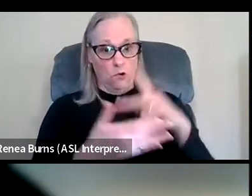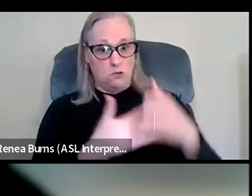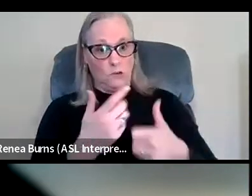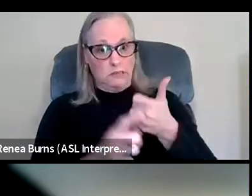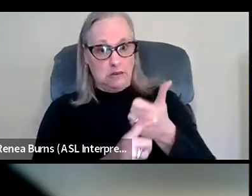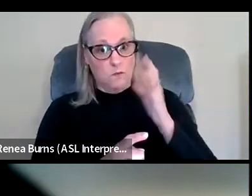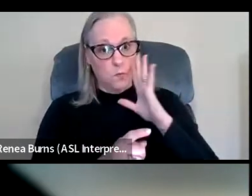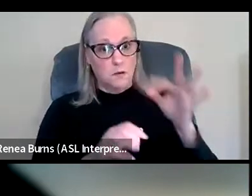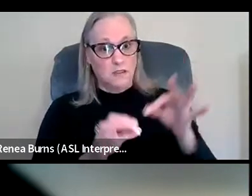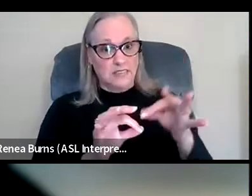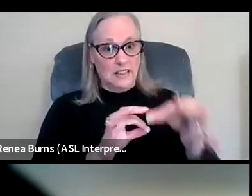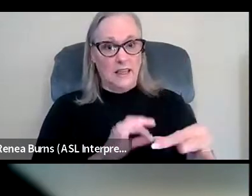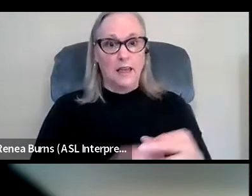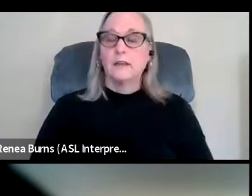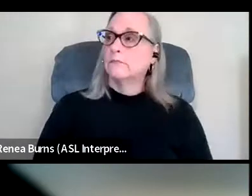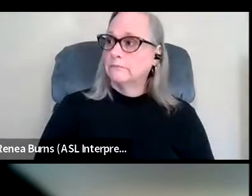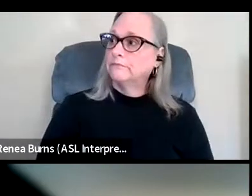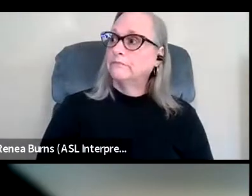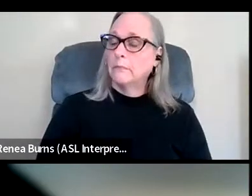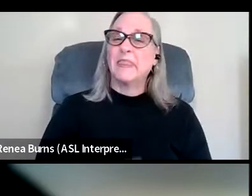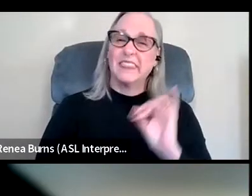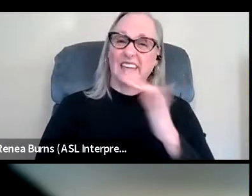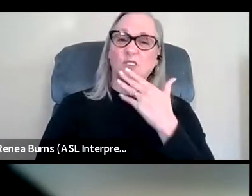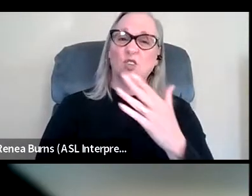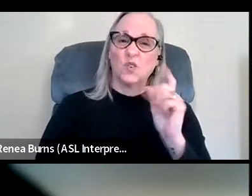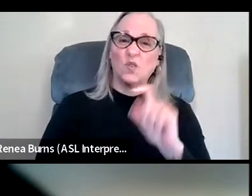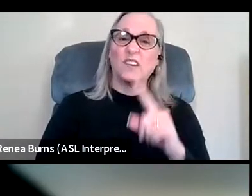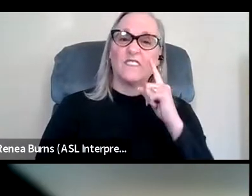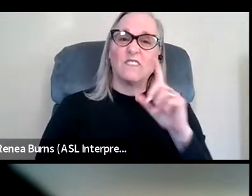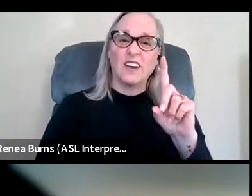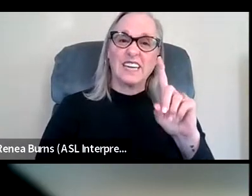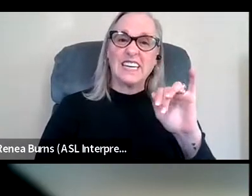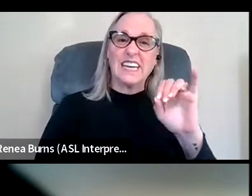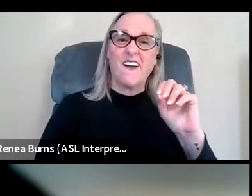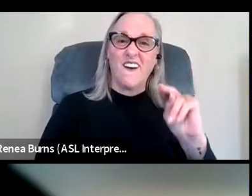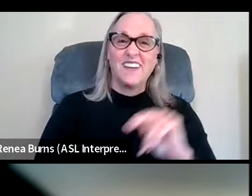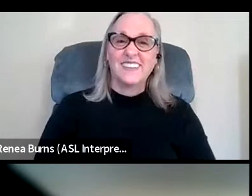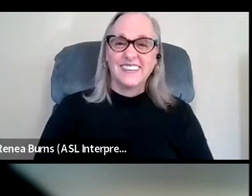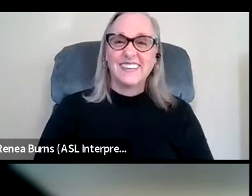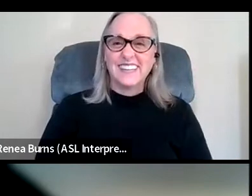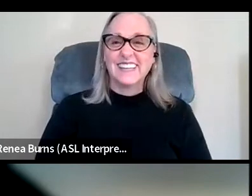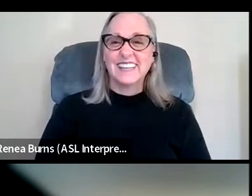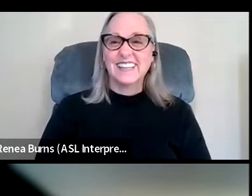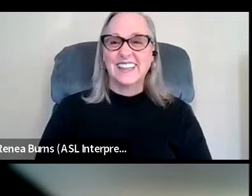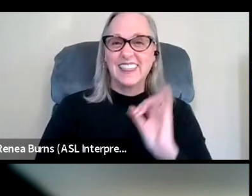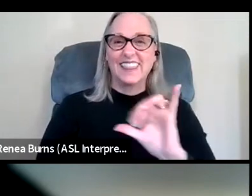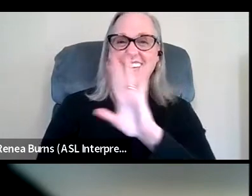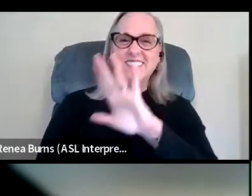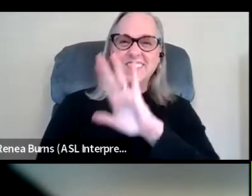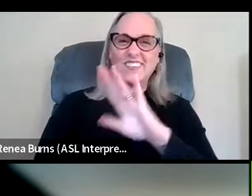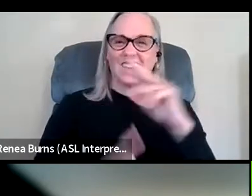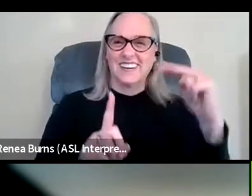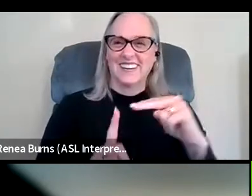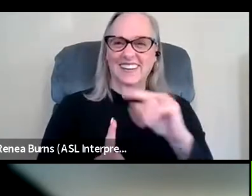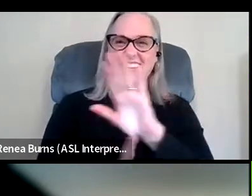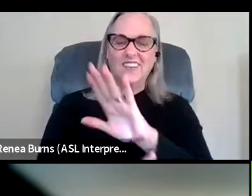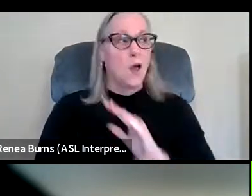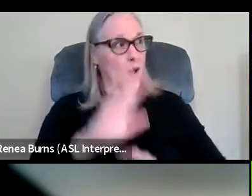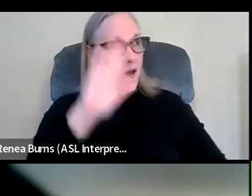again? That's probably a good Dion question. Dion, if you're still on here, this is right in your wheelhouse. I'm